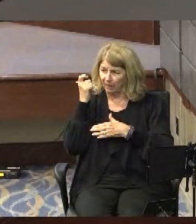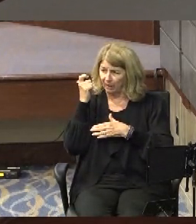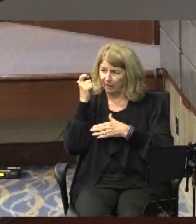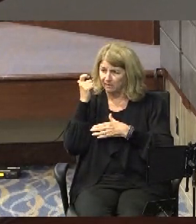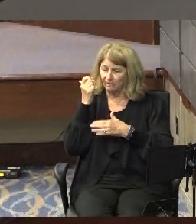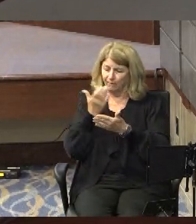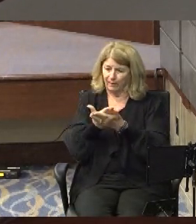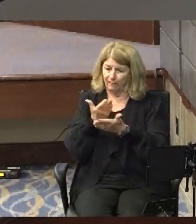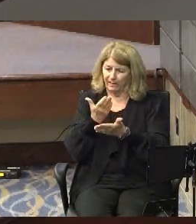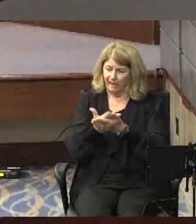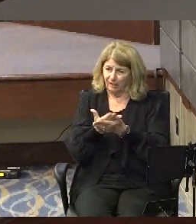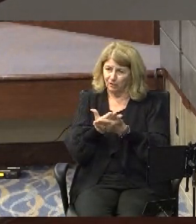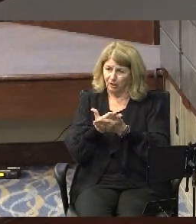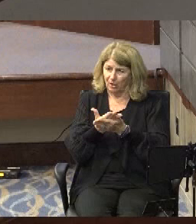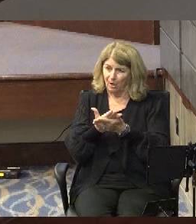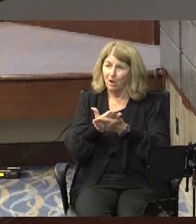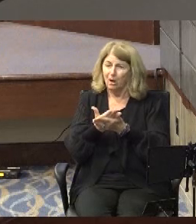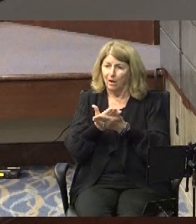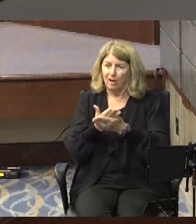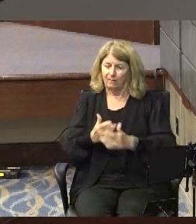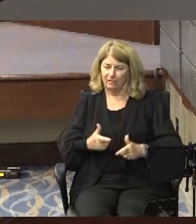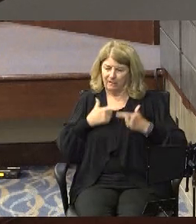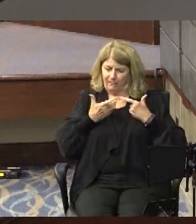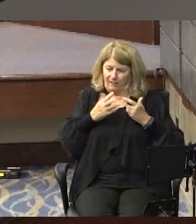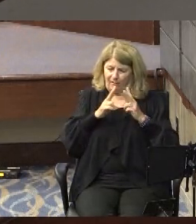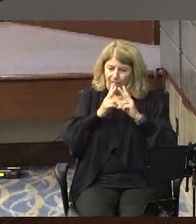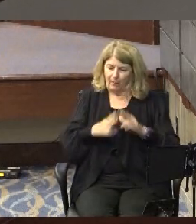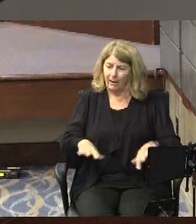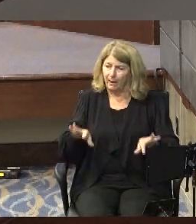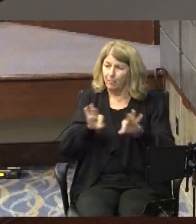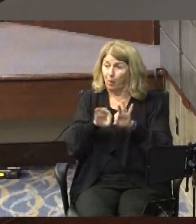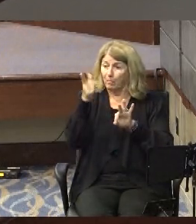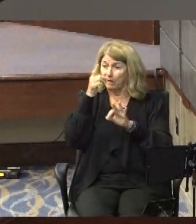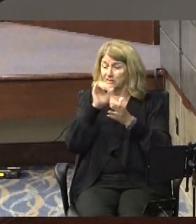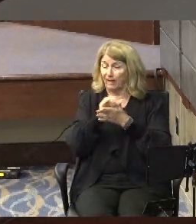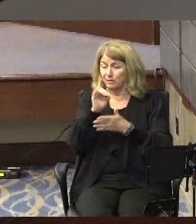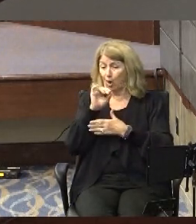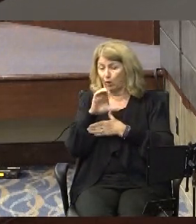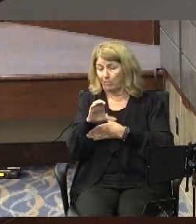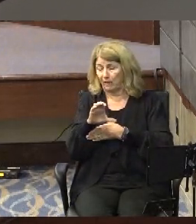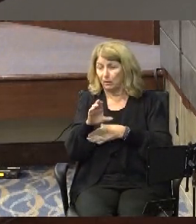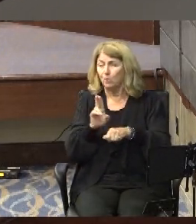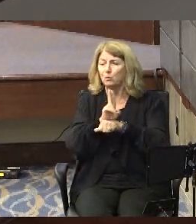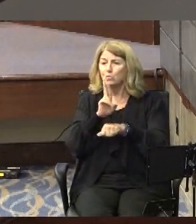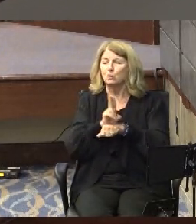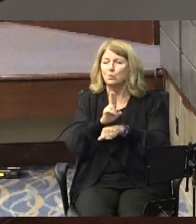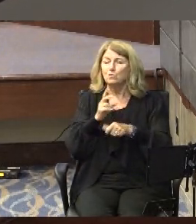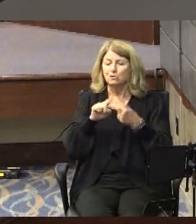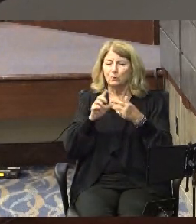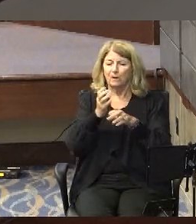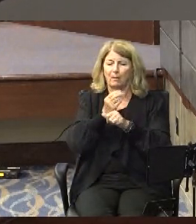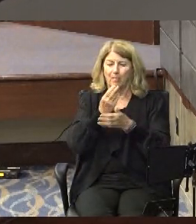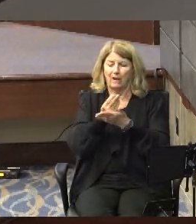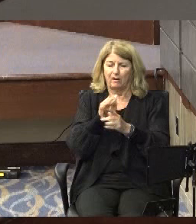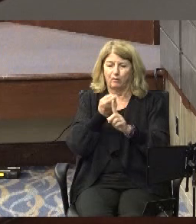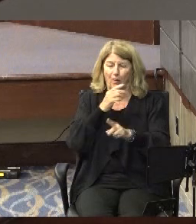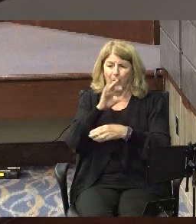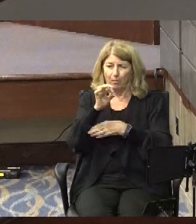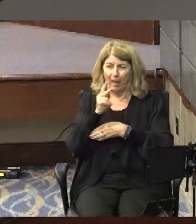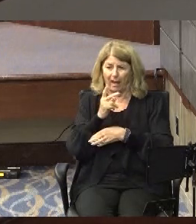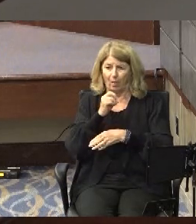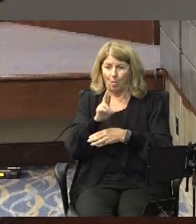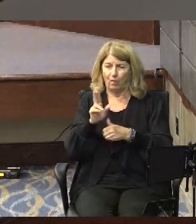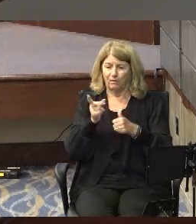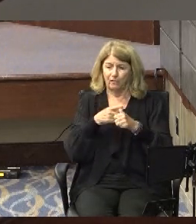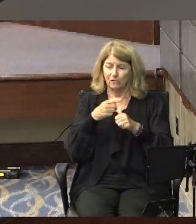verification of certificate of occupancy is very important. Because that document is used to get money from a bank or a first